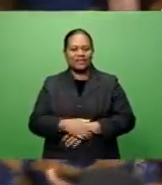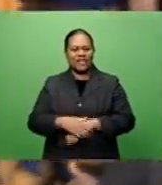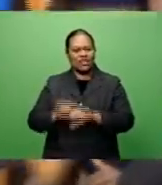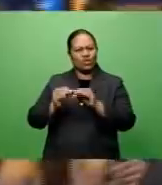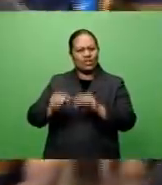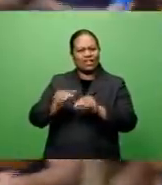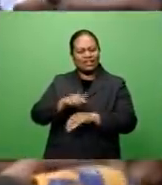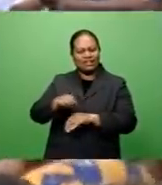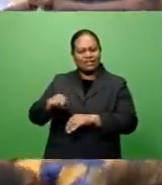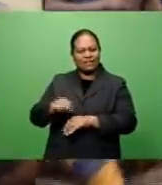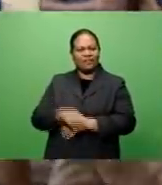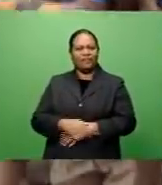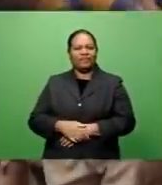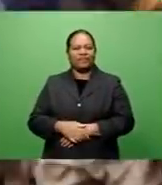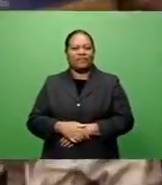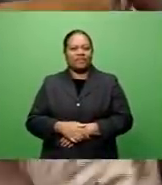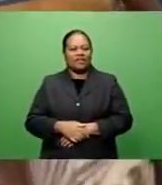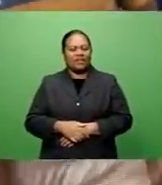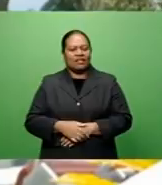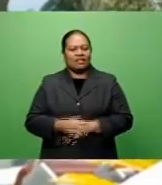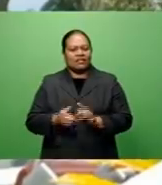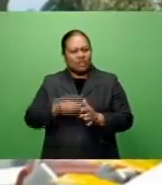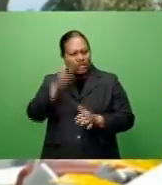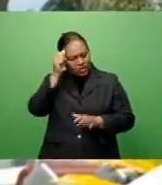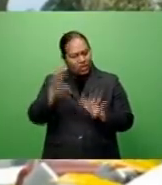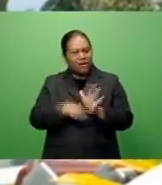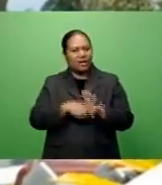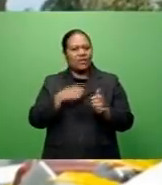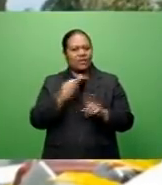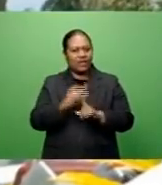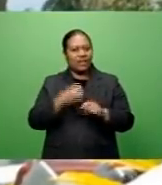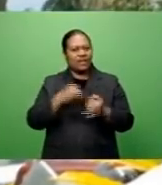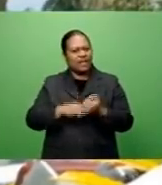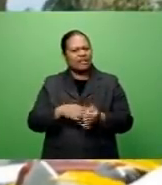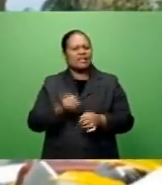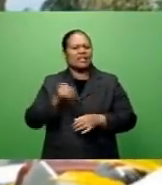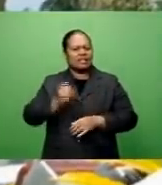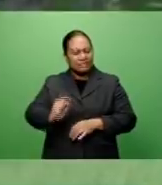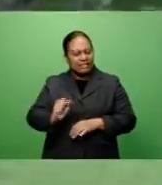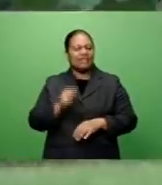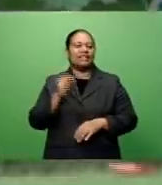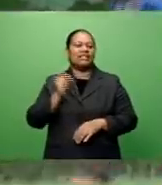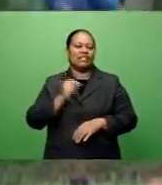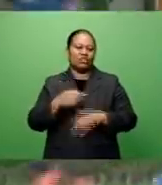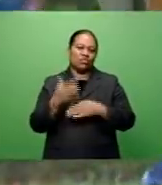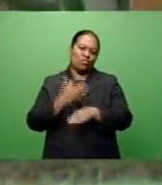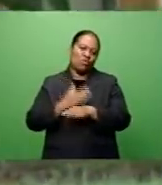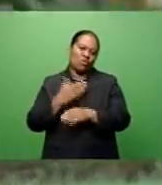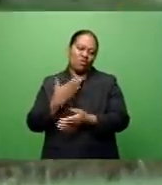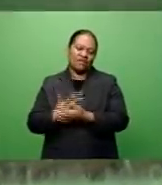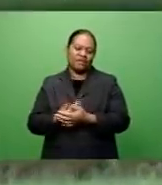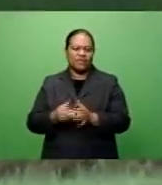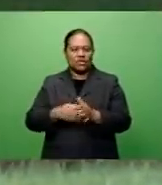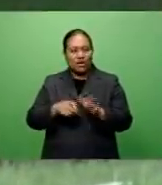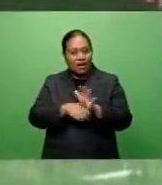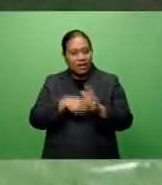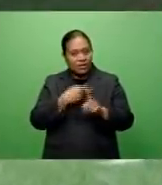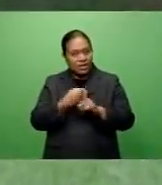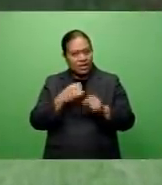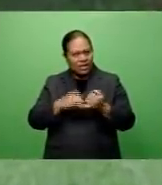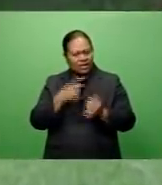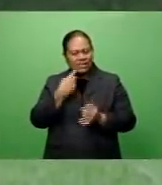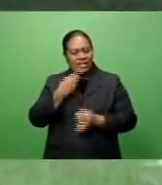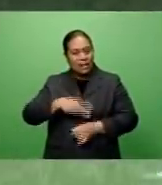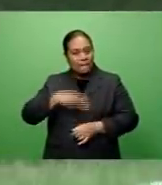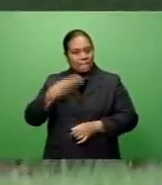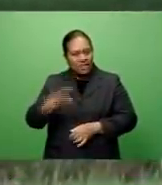which is something that boys of RKS still need to work on. RKS knows the mission will be tough